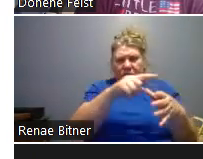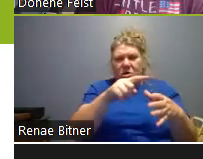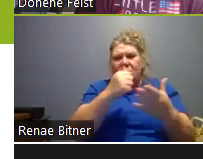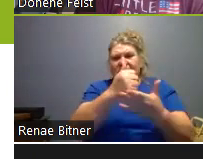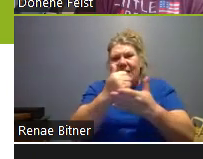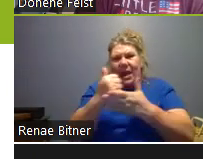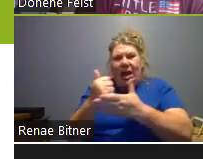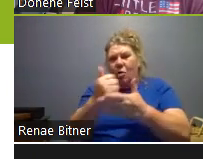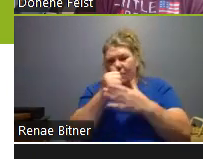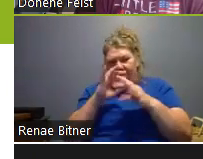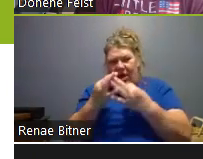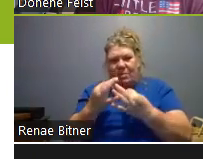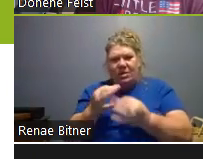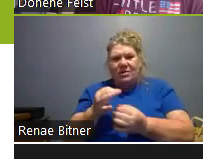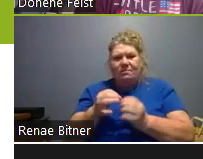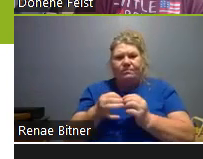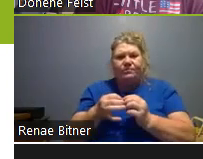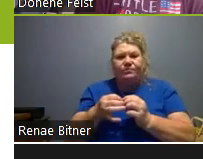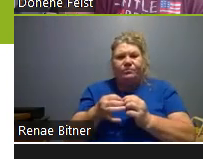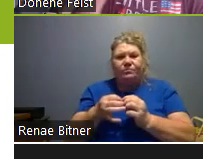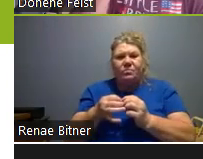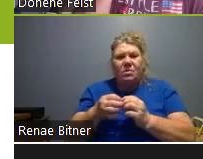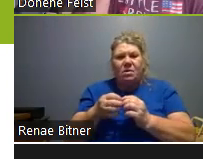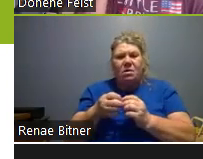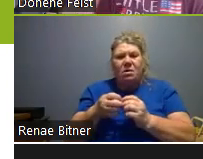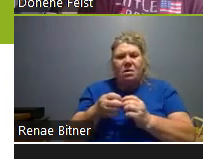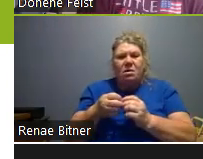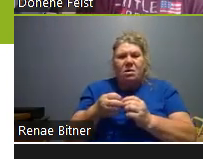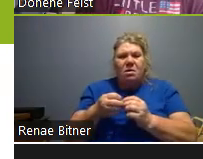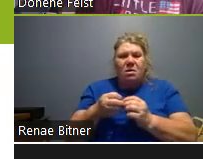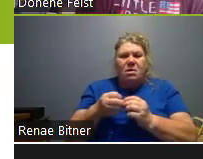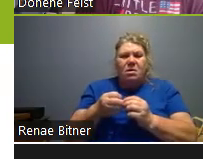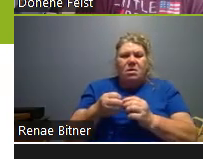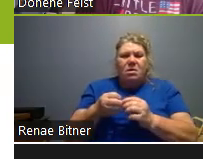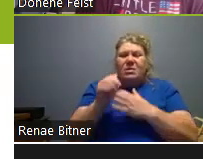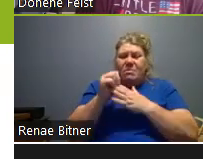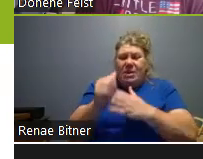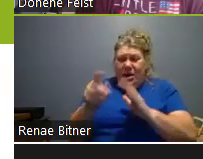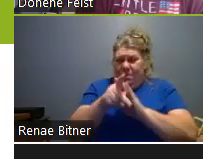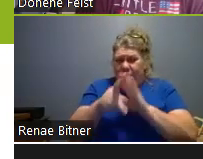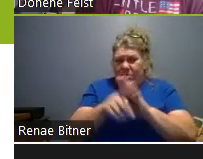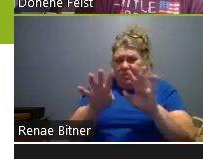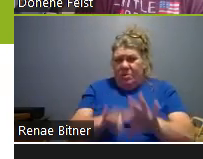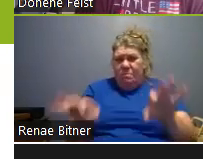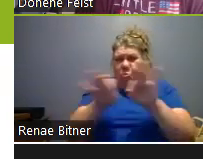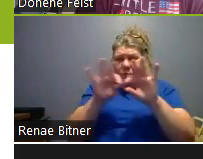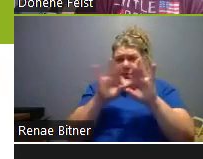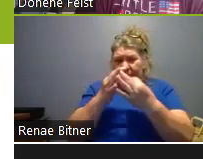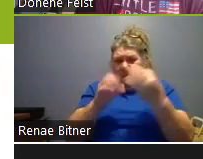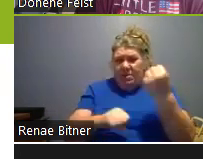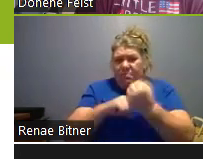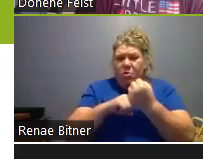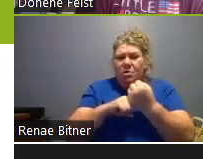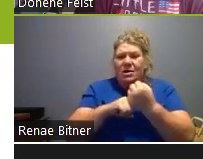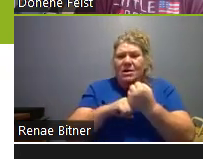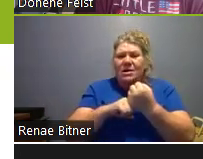them as they're working with families. So some guiding principles that are really important for family support is really connecting them